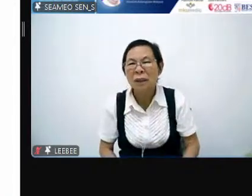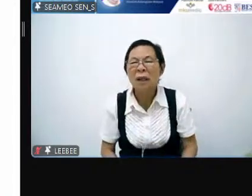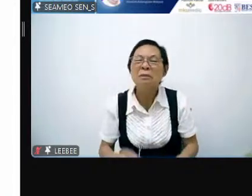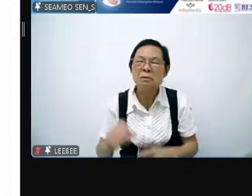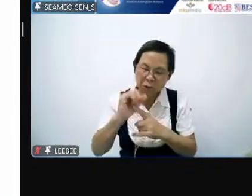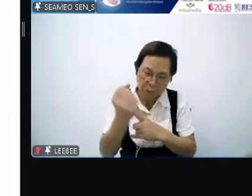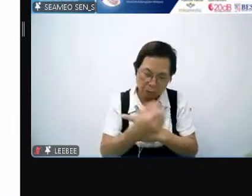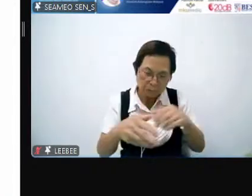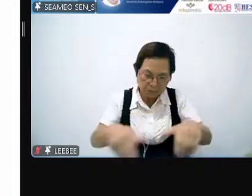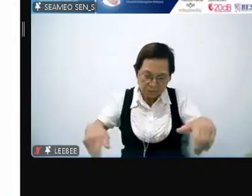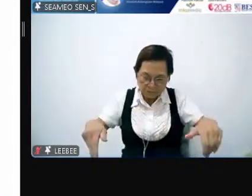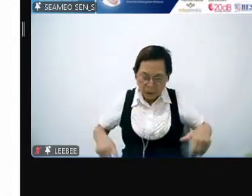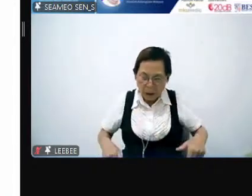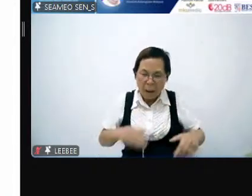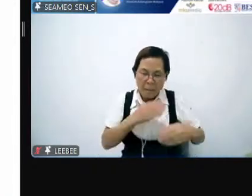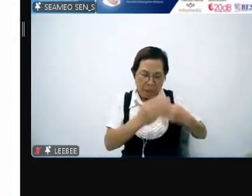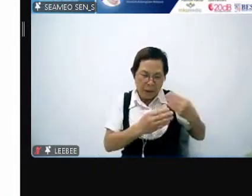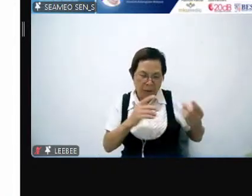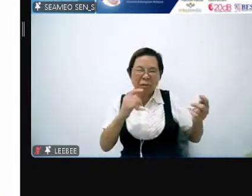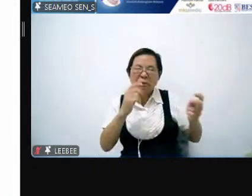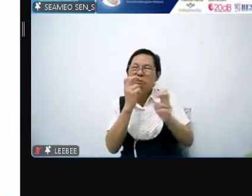and behavioral challenges.